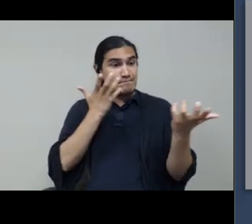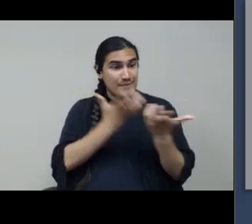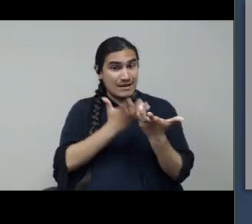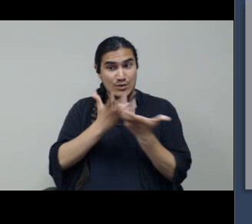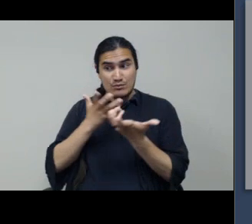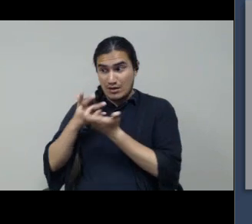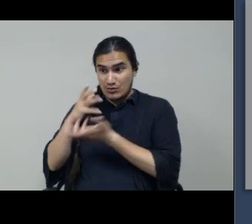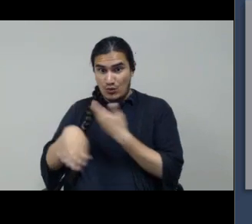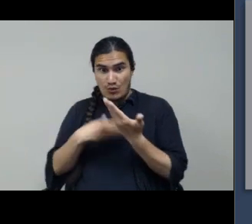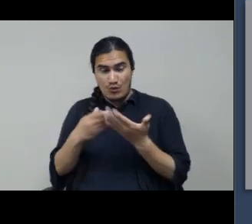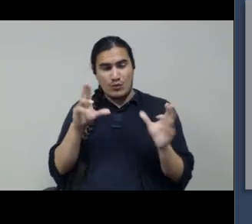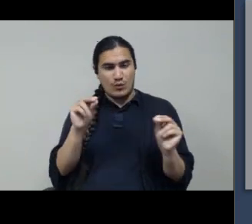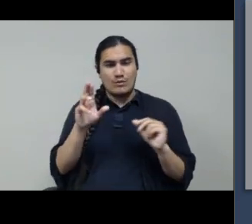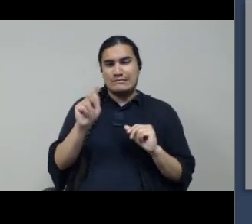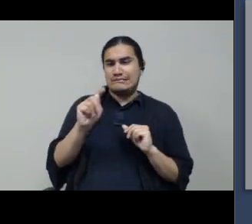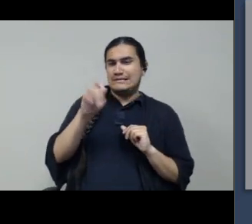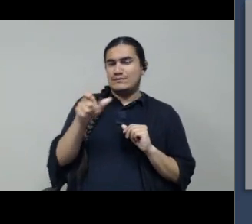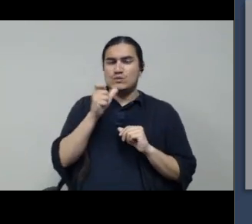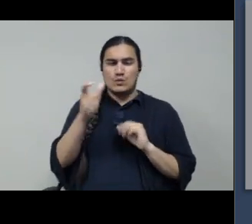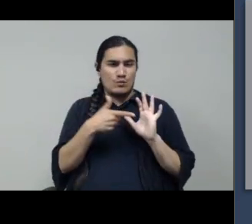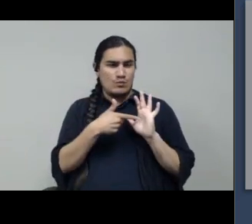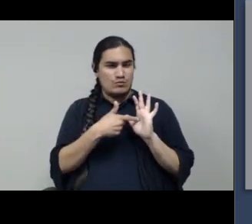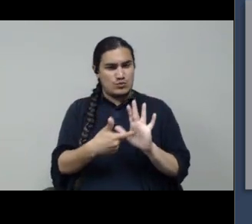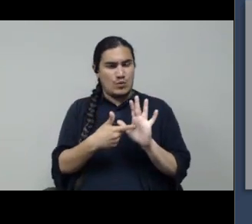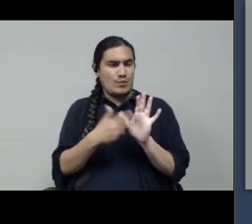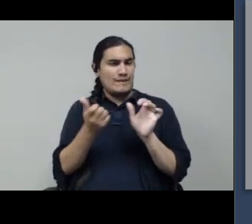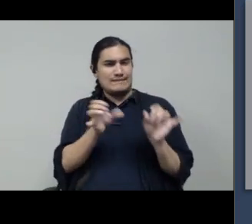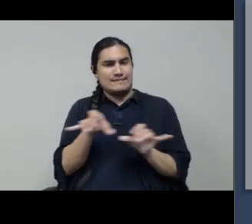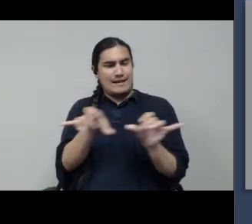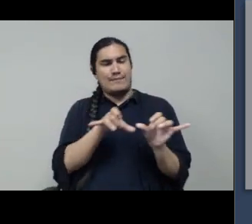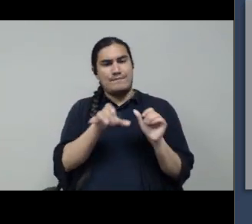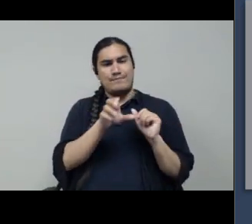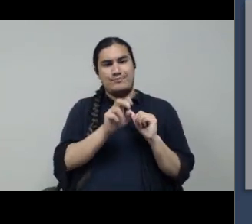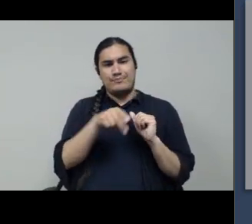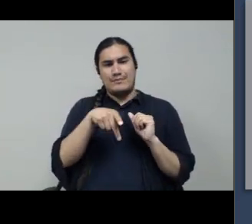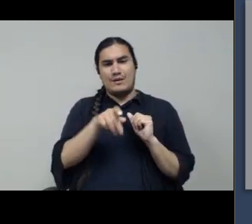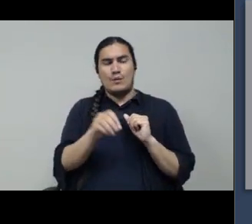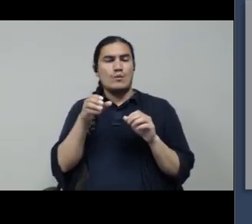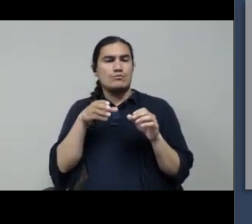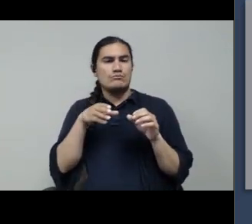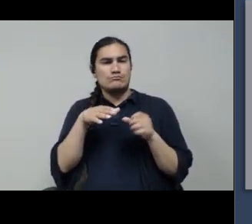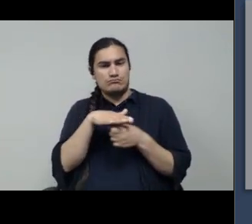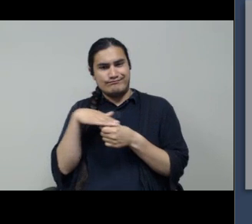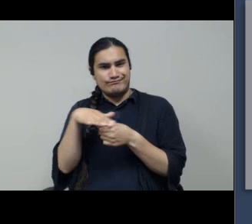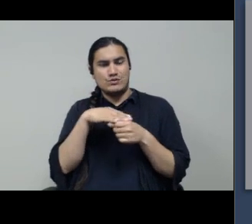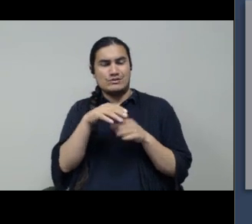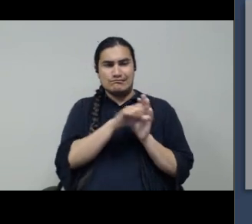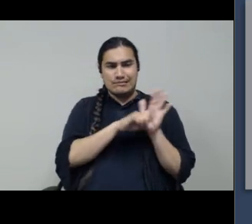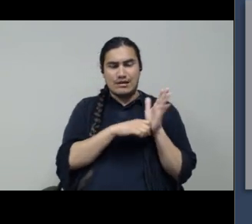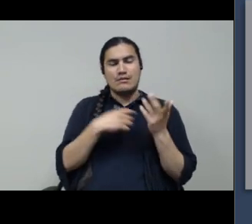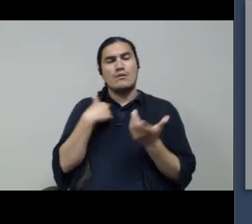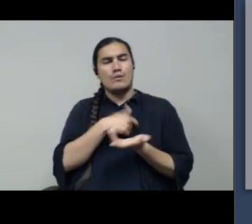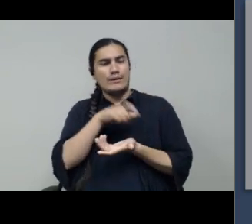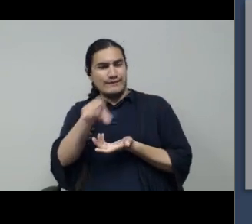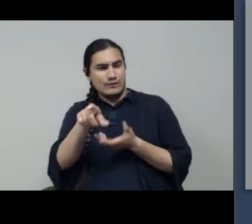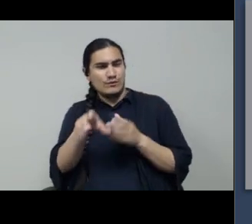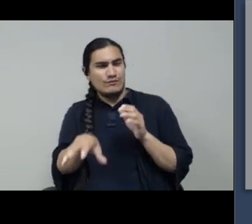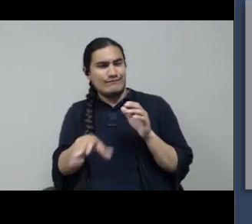don't reflect the same thing in every MPO and region throughout the state, but we have to find a